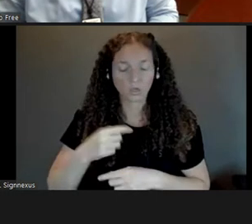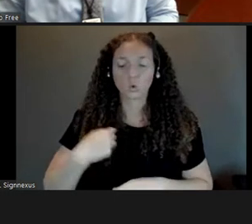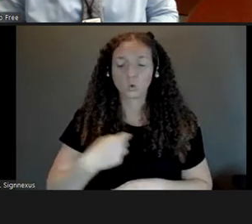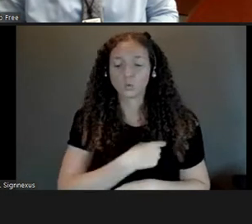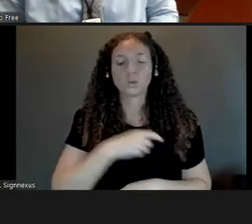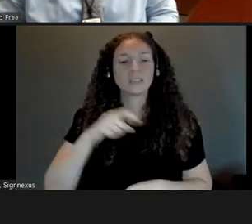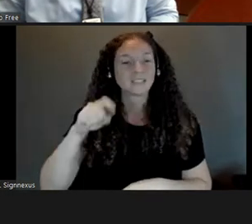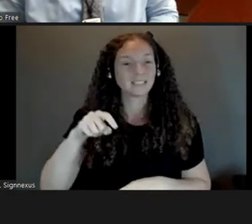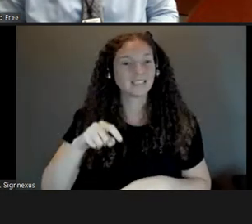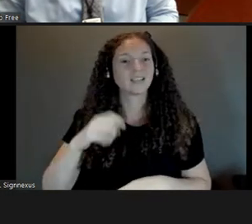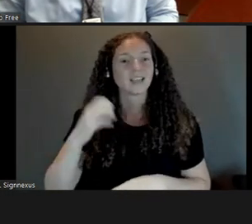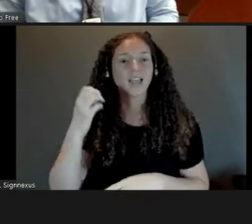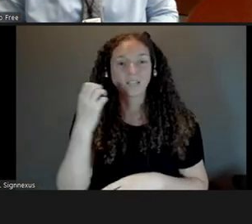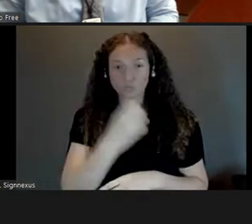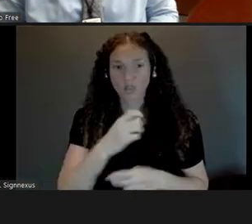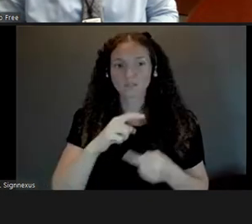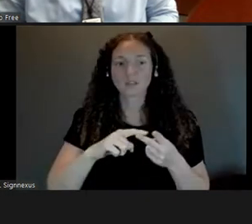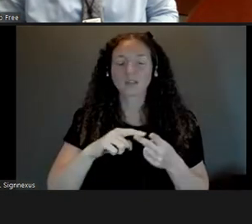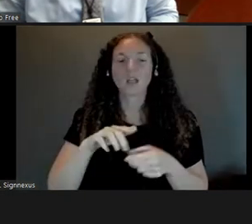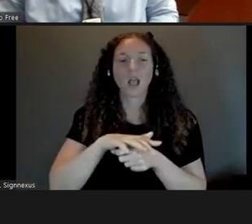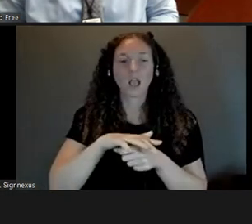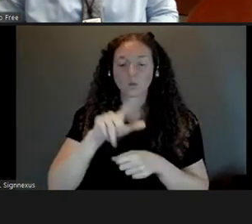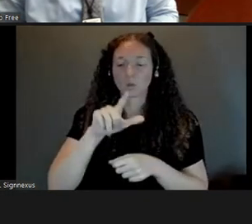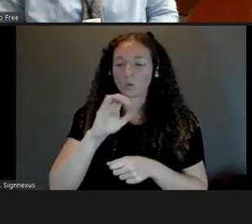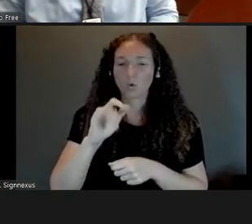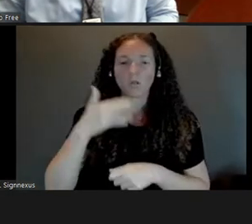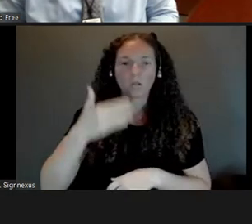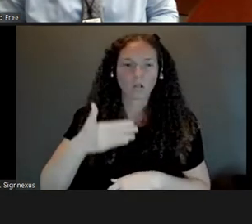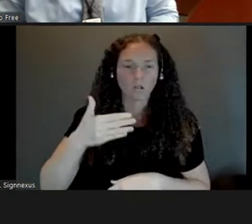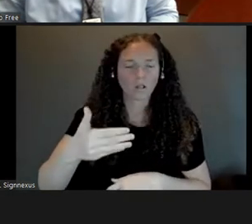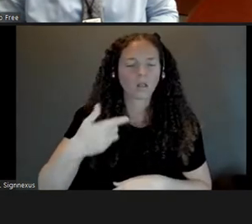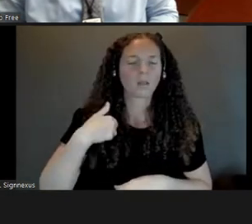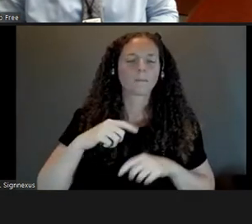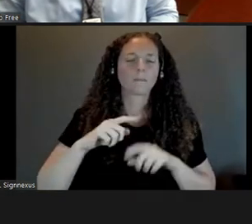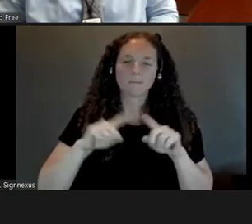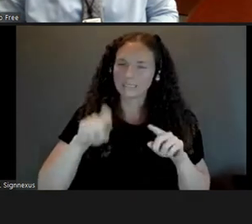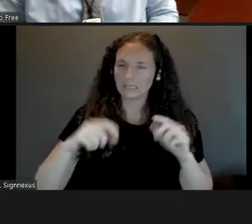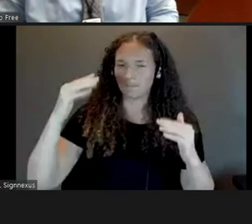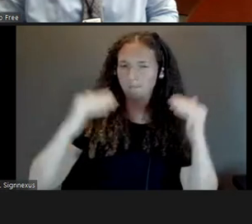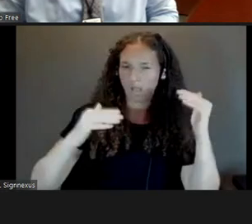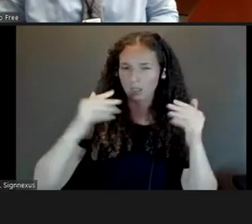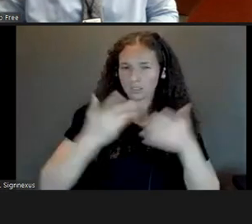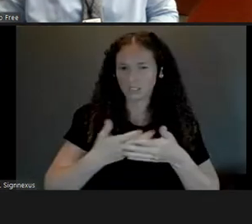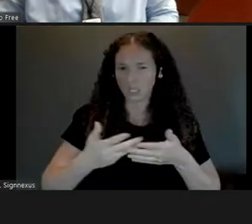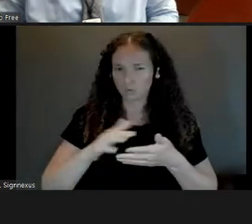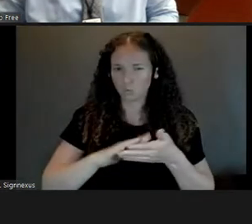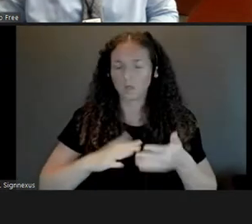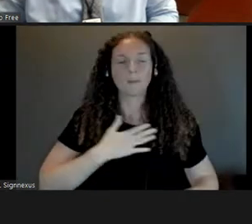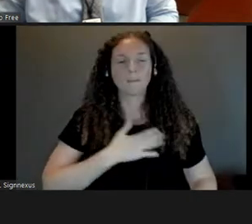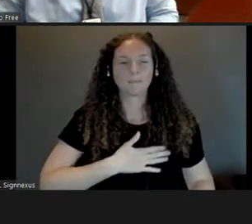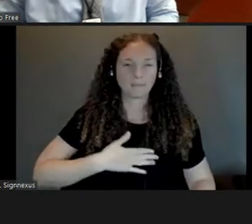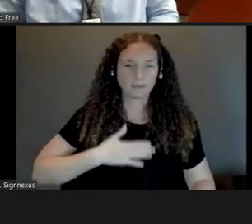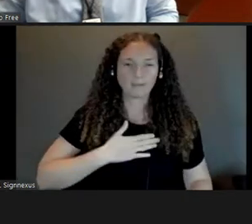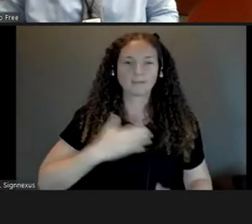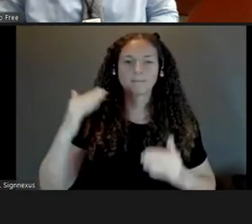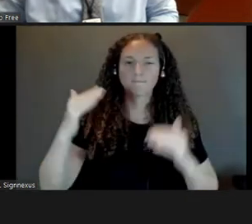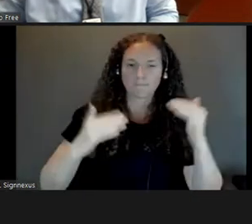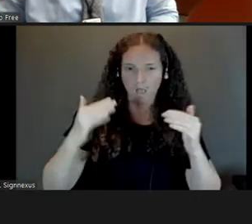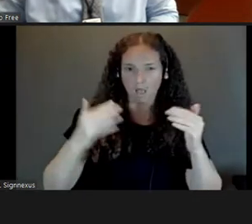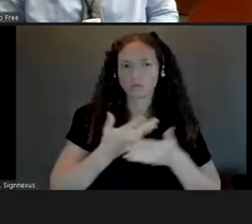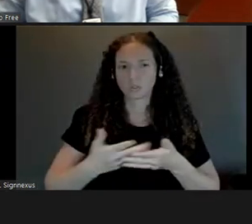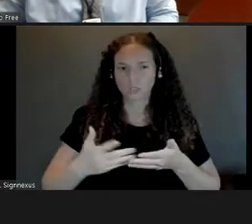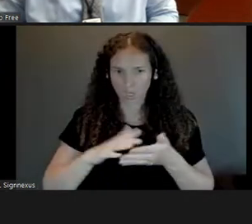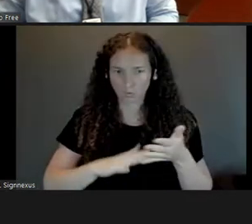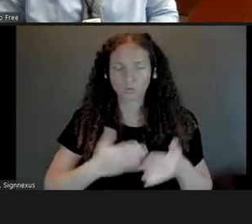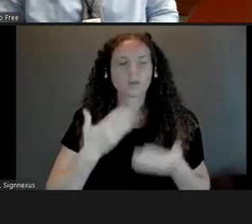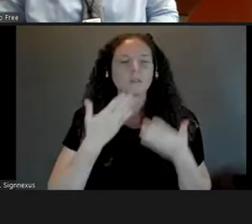service, we need local service, but we need to balance the schedule. So please, let's try to keep the balance and the strength of the schedules. Thank